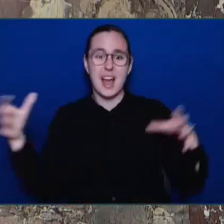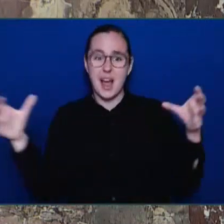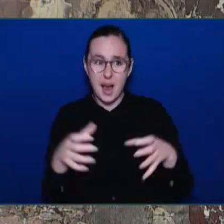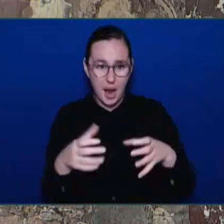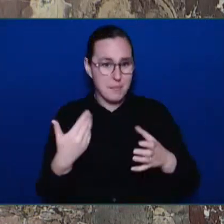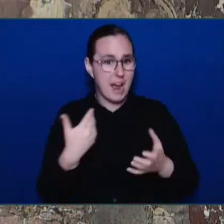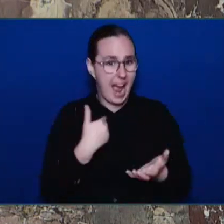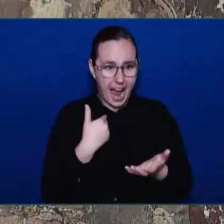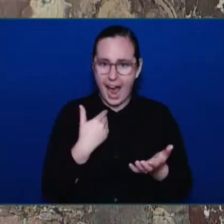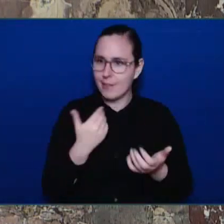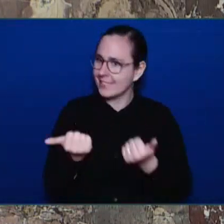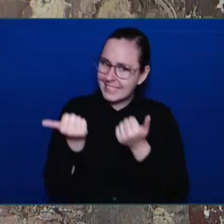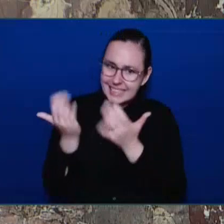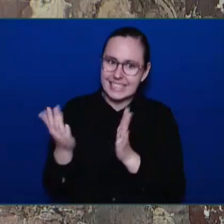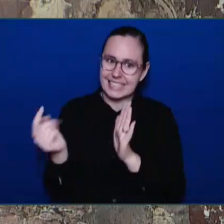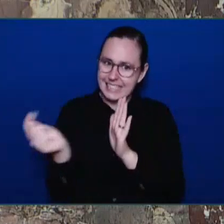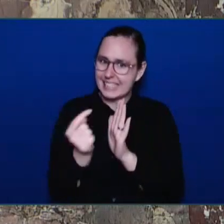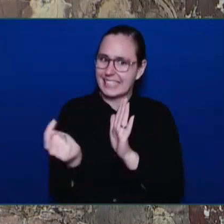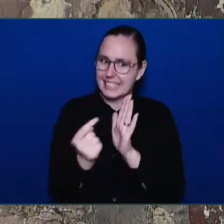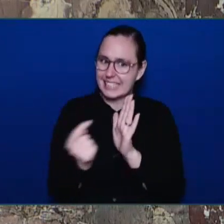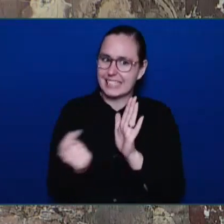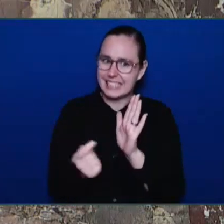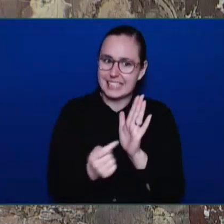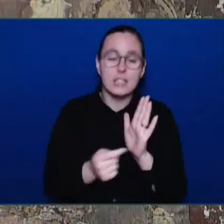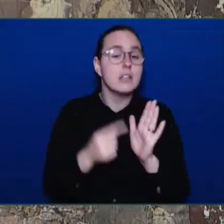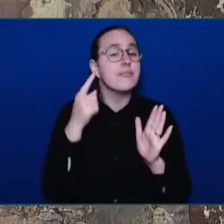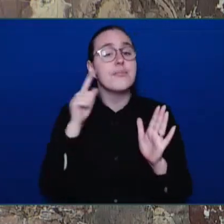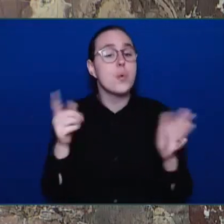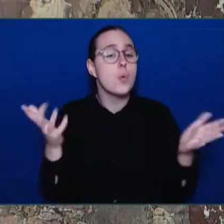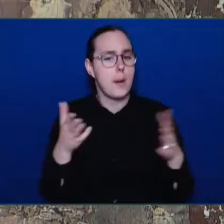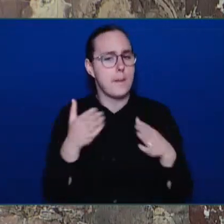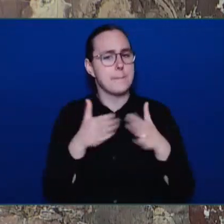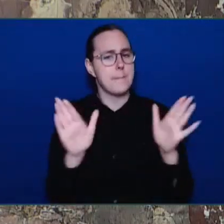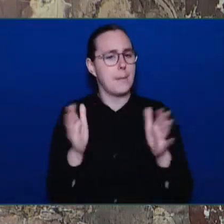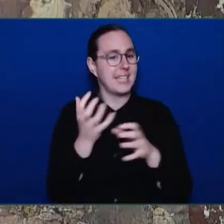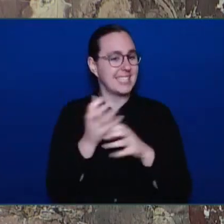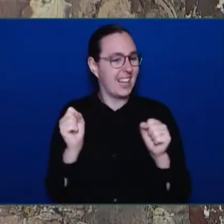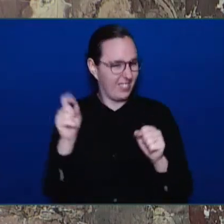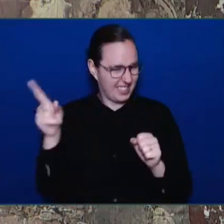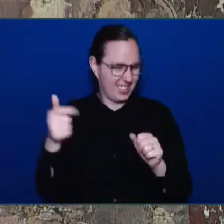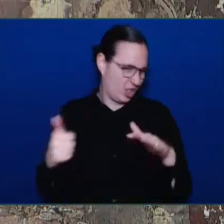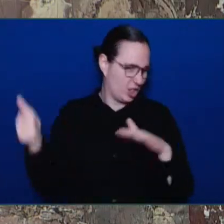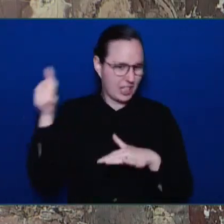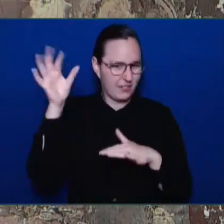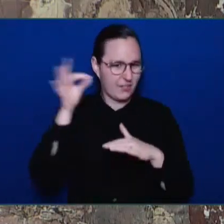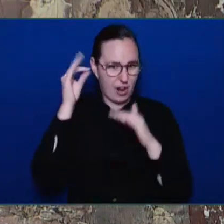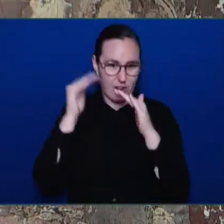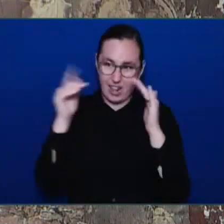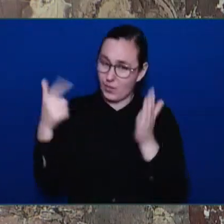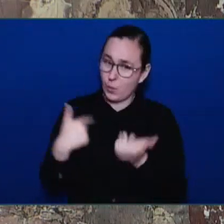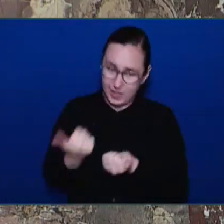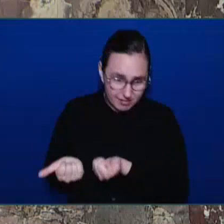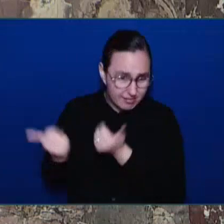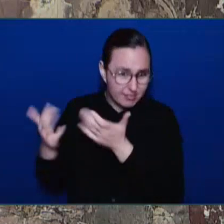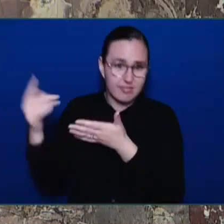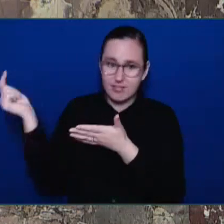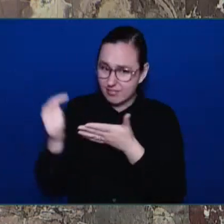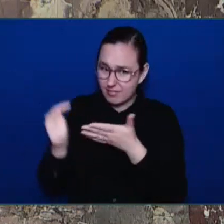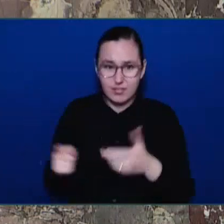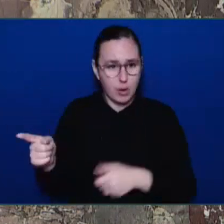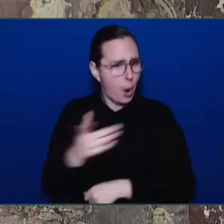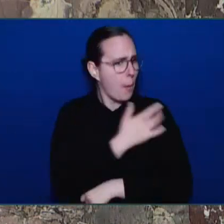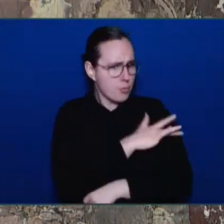I will continue to advocate on that. And that does not mean that the province doesn't have a critical role to play here. We have new violent